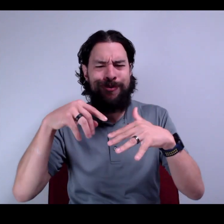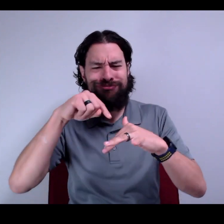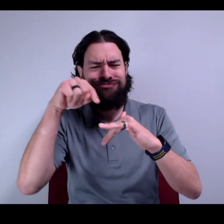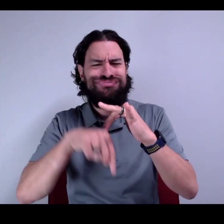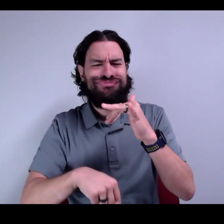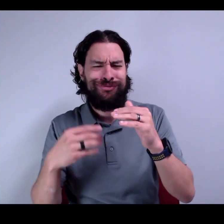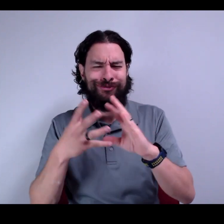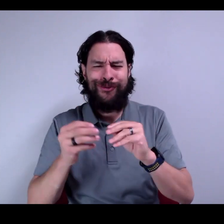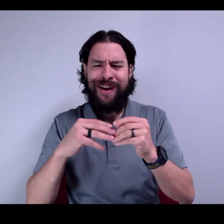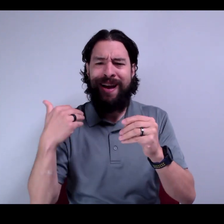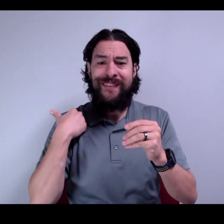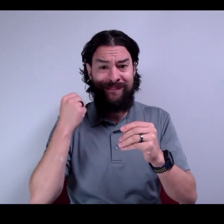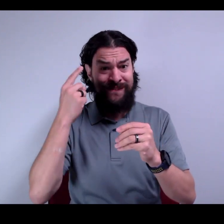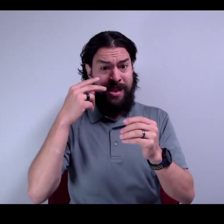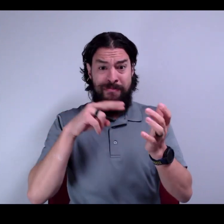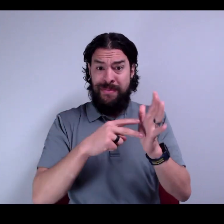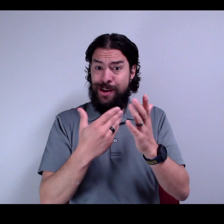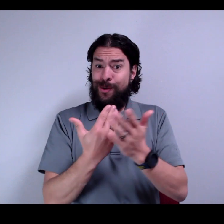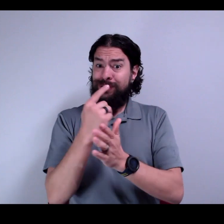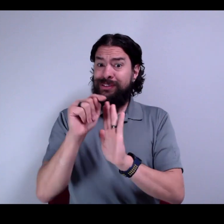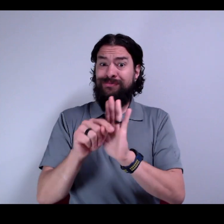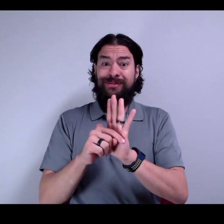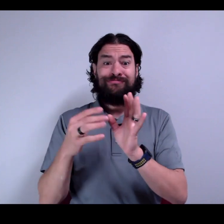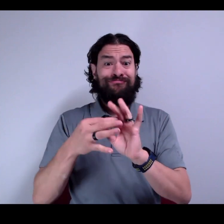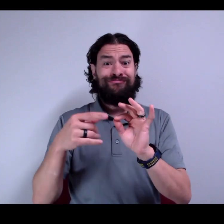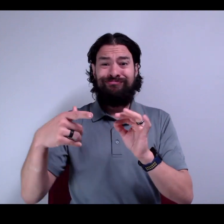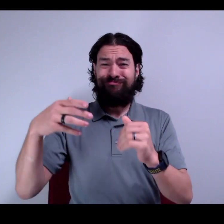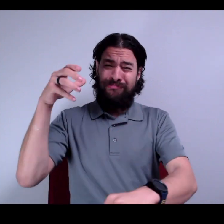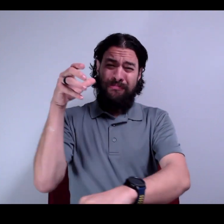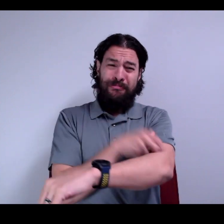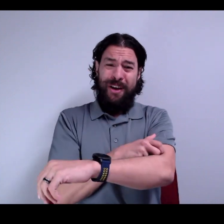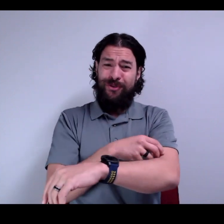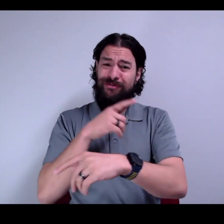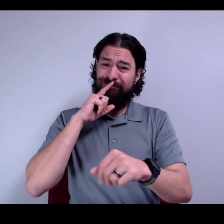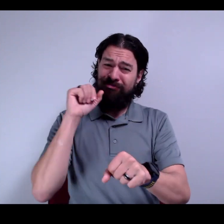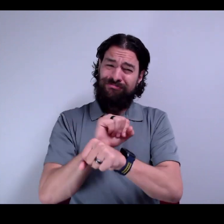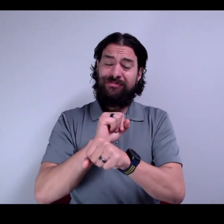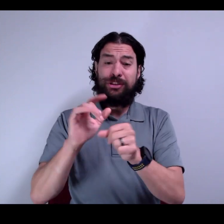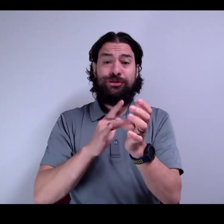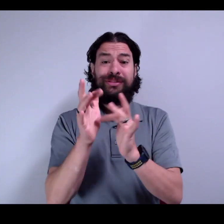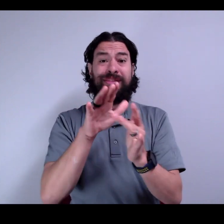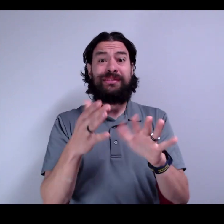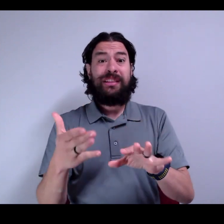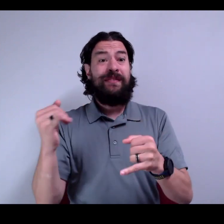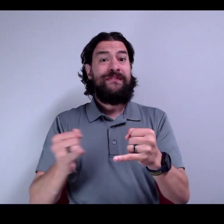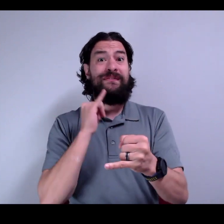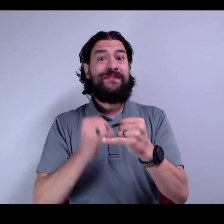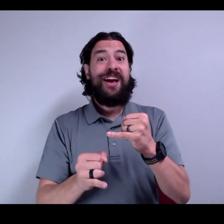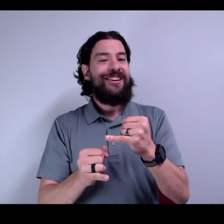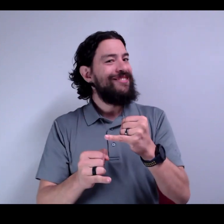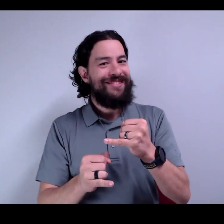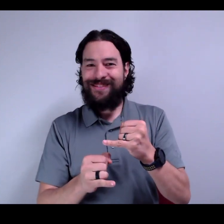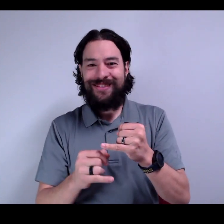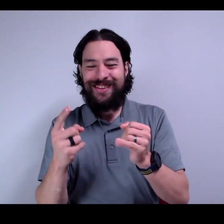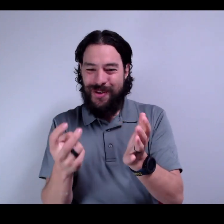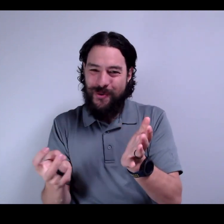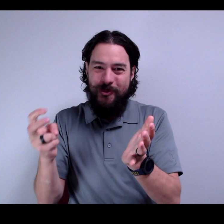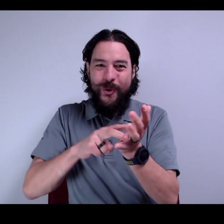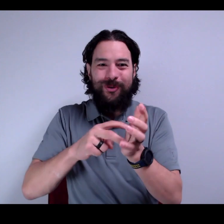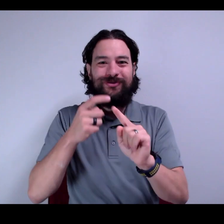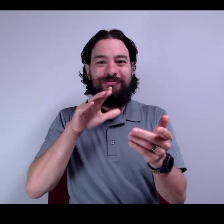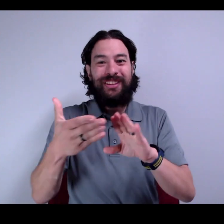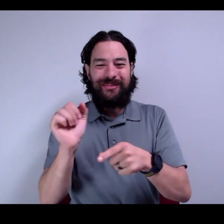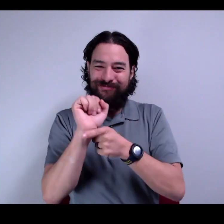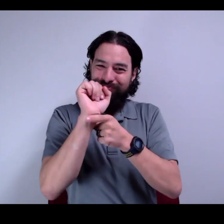the story. Yeah, the New Testament makes this powerful claim that Jesus' death was not final. He rose from the